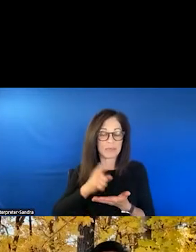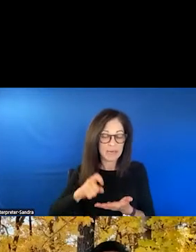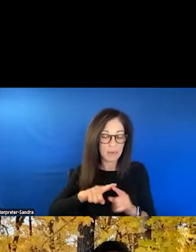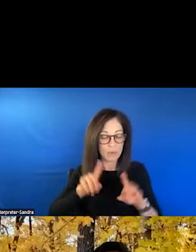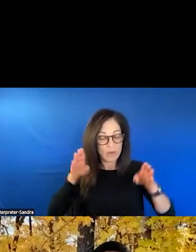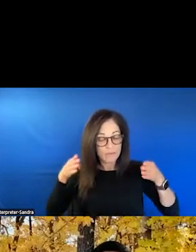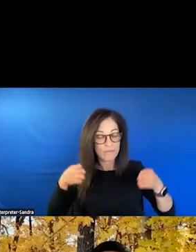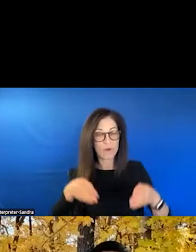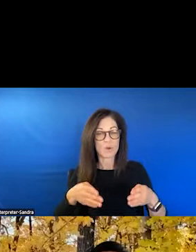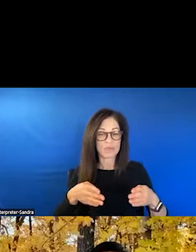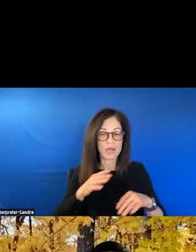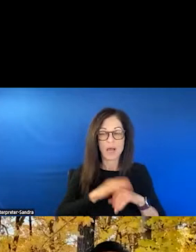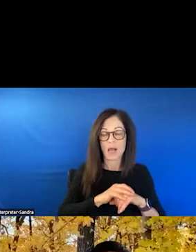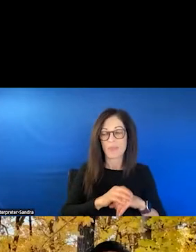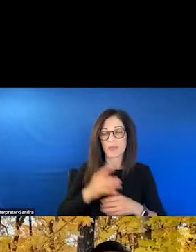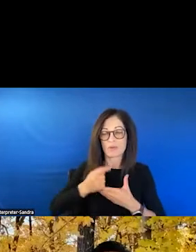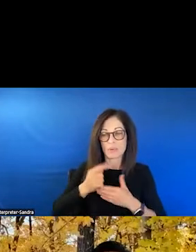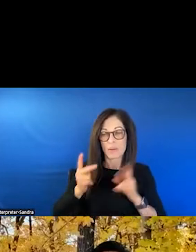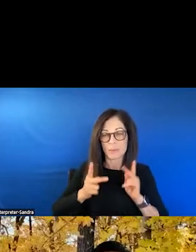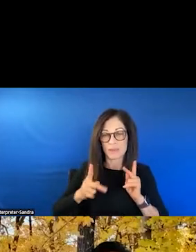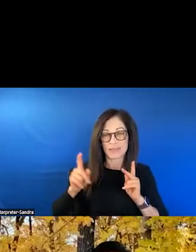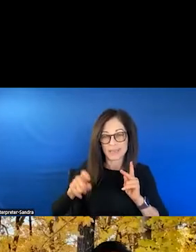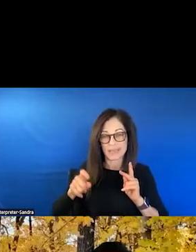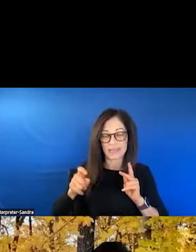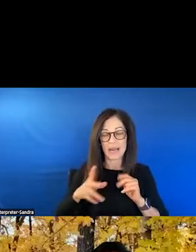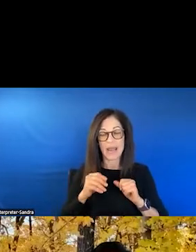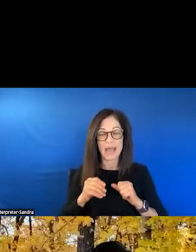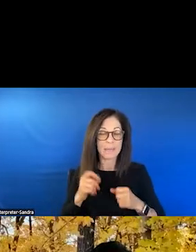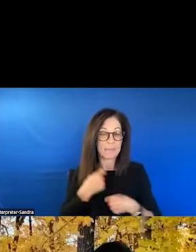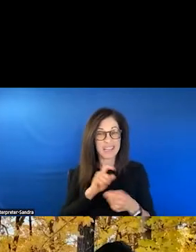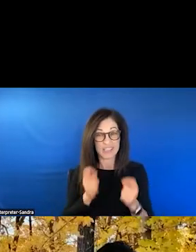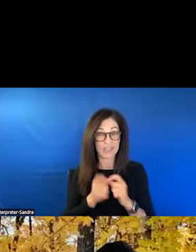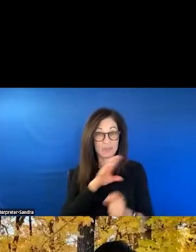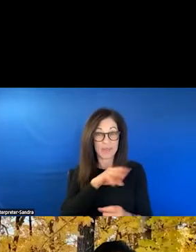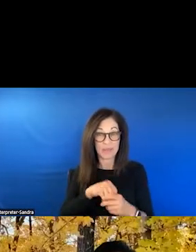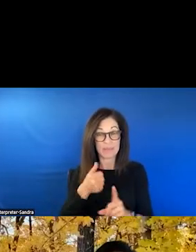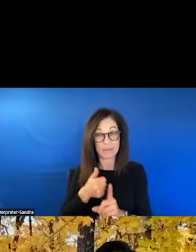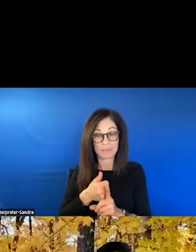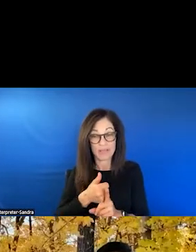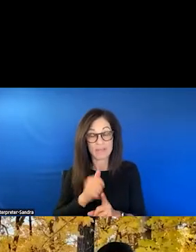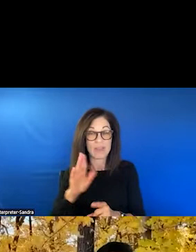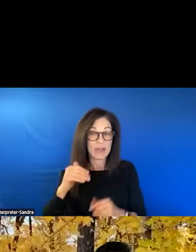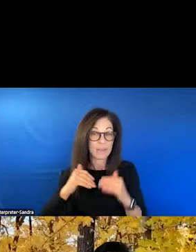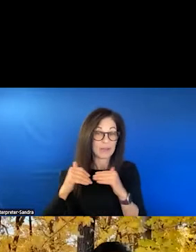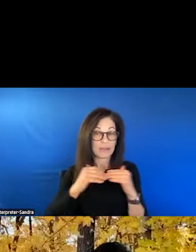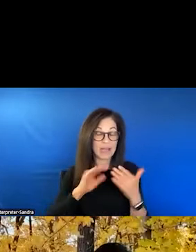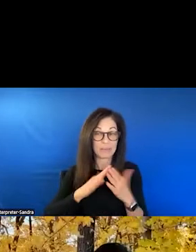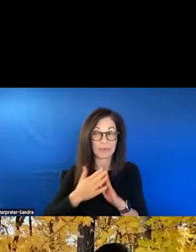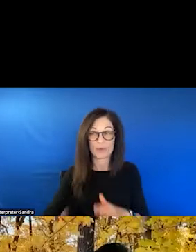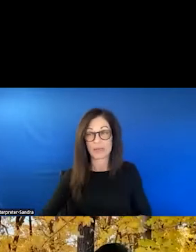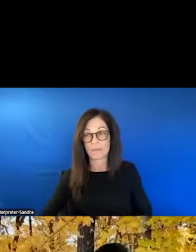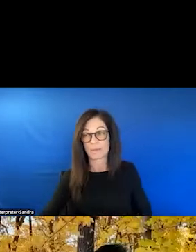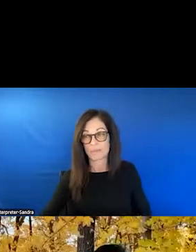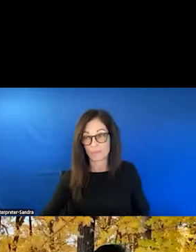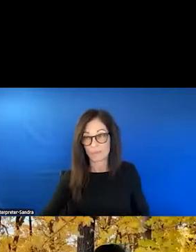transformation of those individuals in making change within themselves, their peers, and their community.